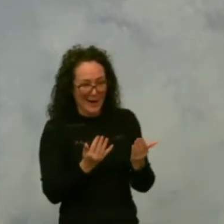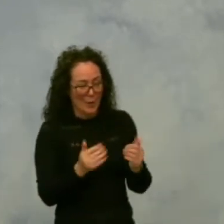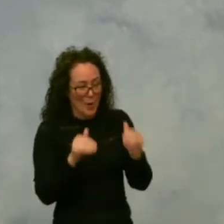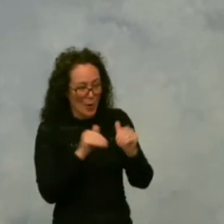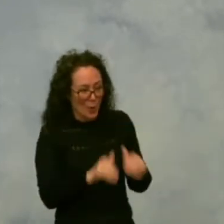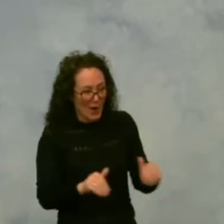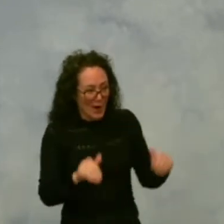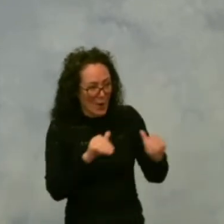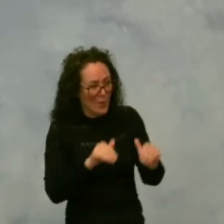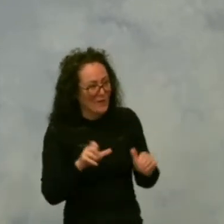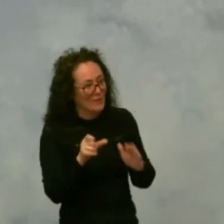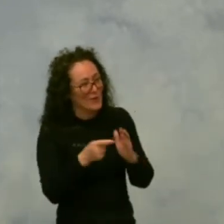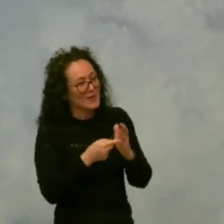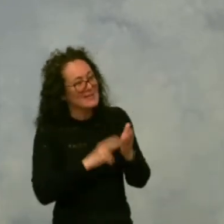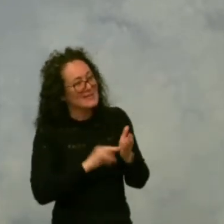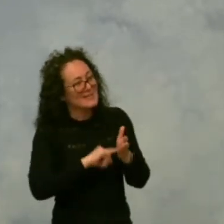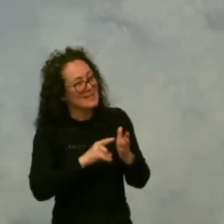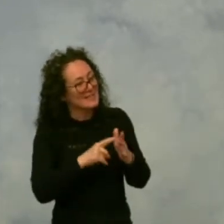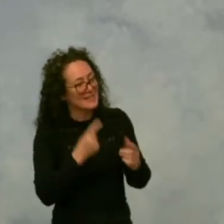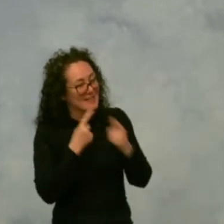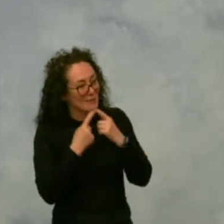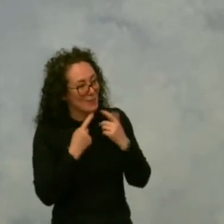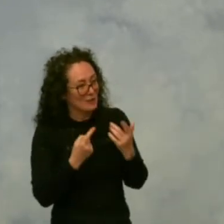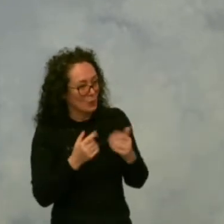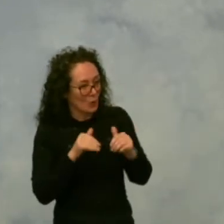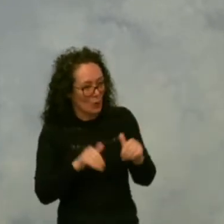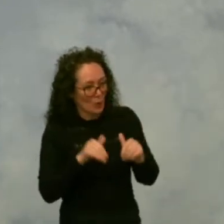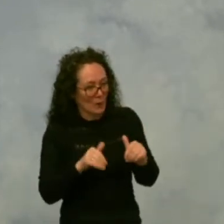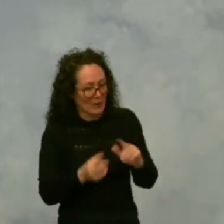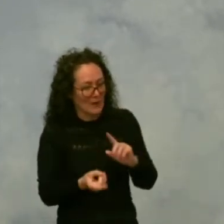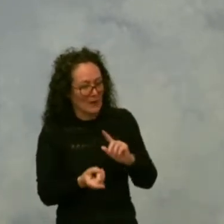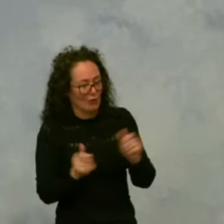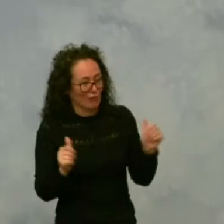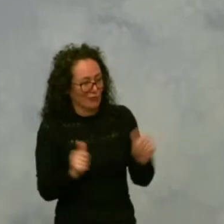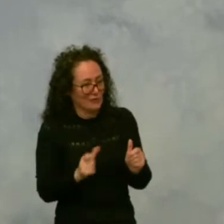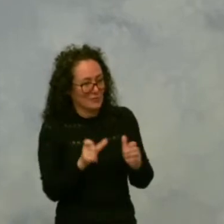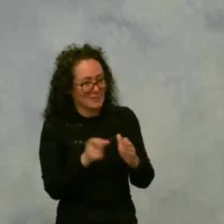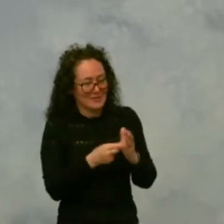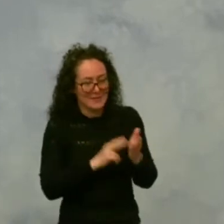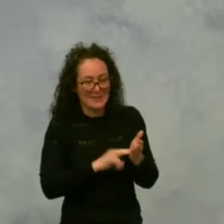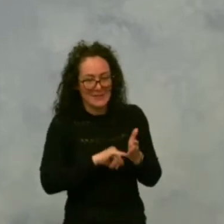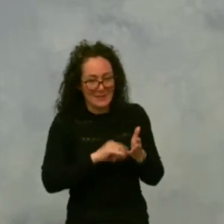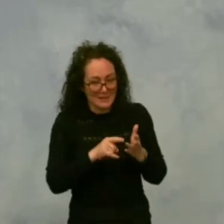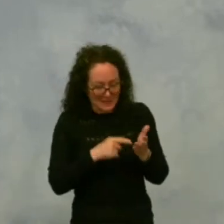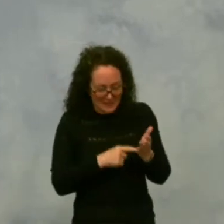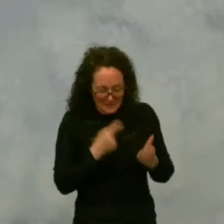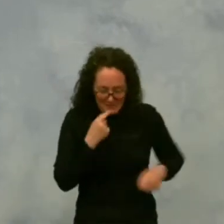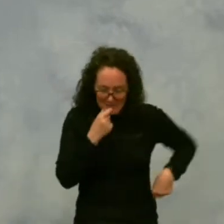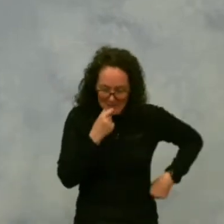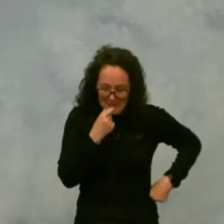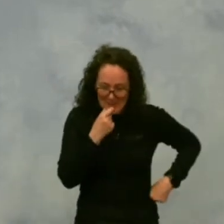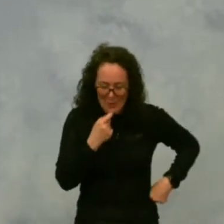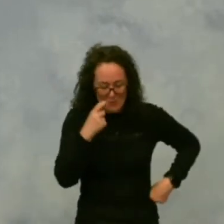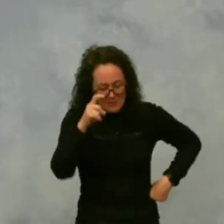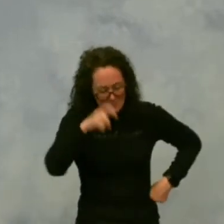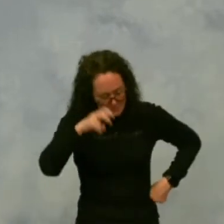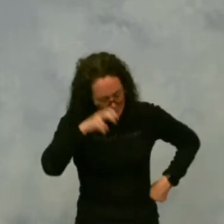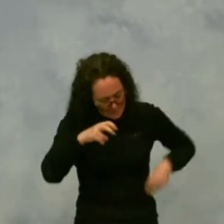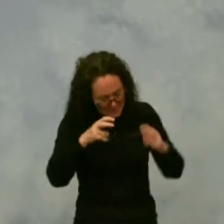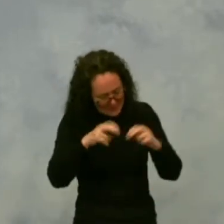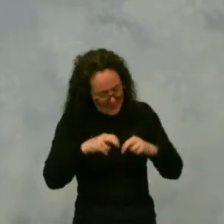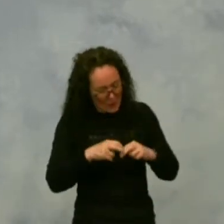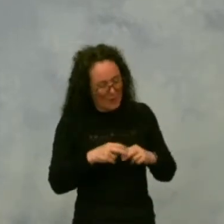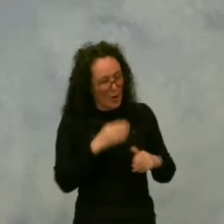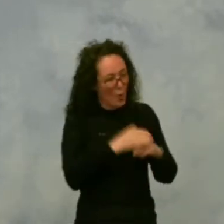information, so we've got more up to date. And I suppose it kind of, we've been looking at the data there, and it depends whether you're looking at working age